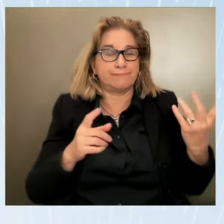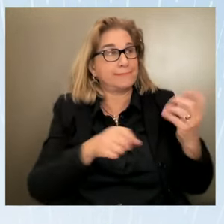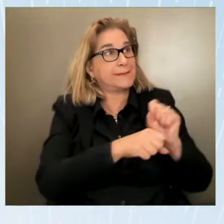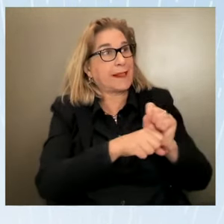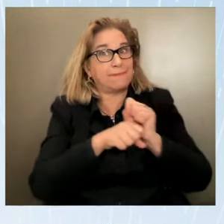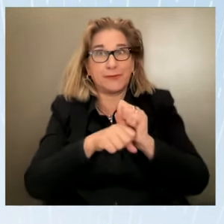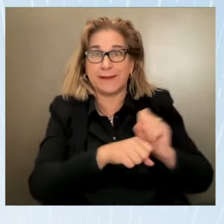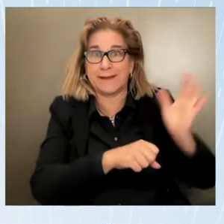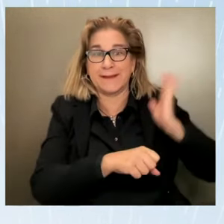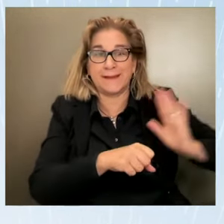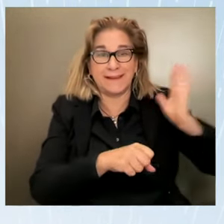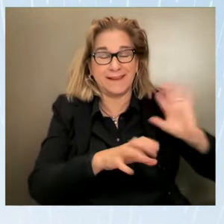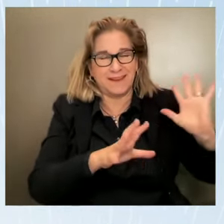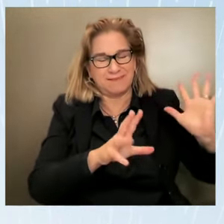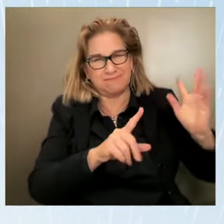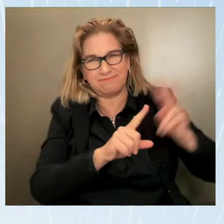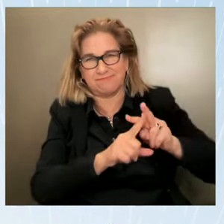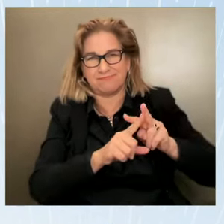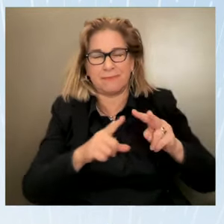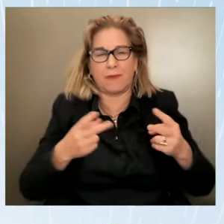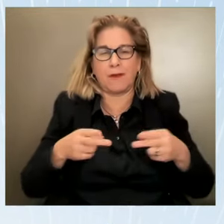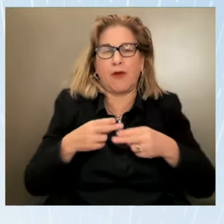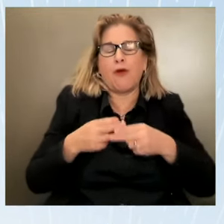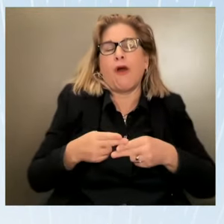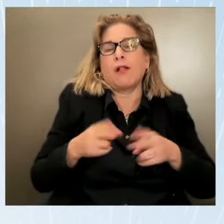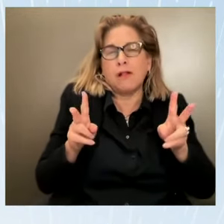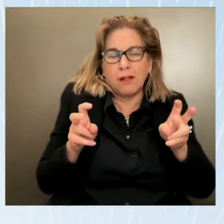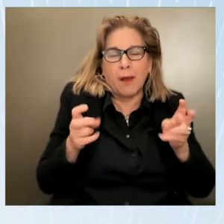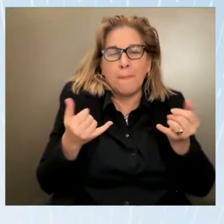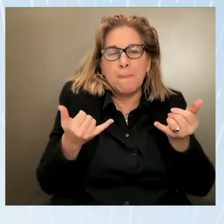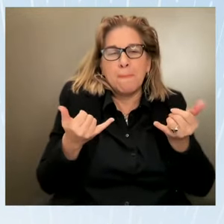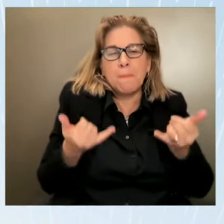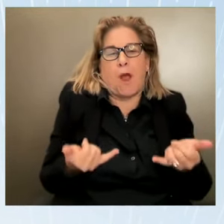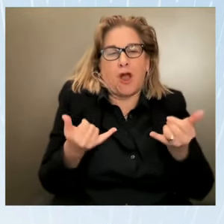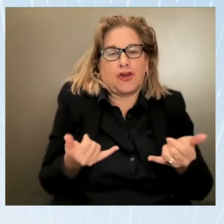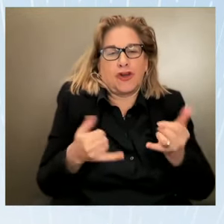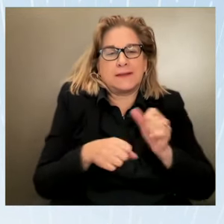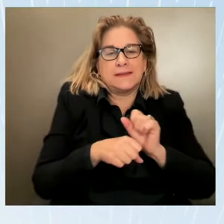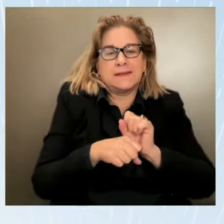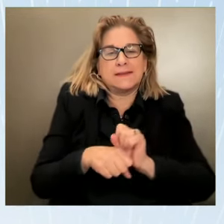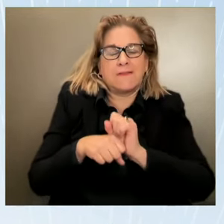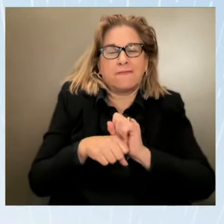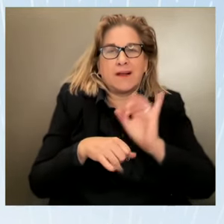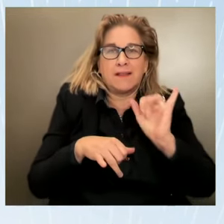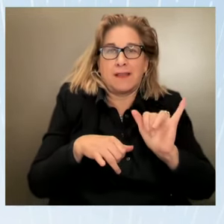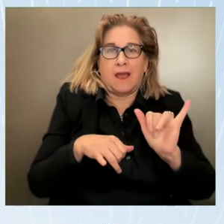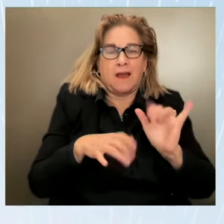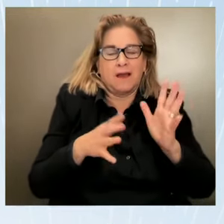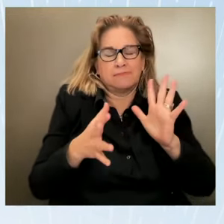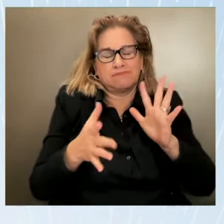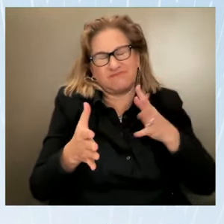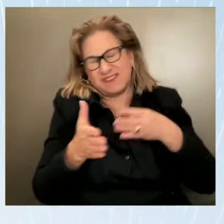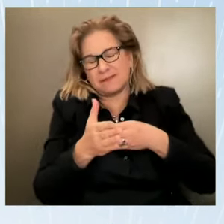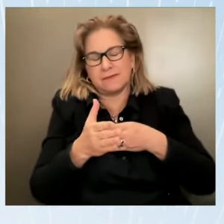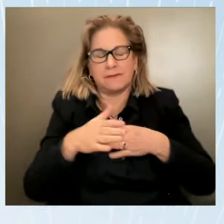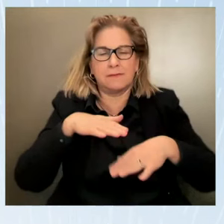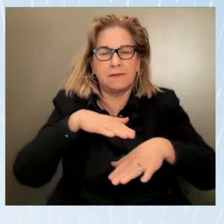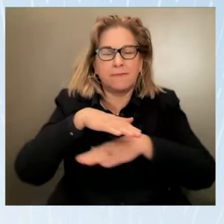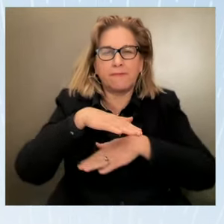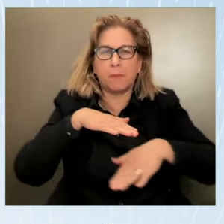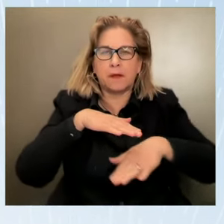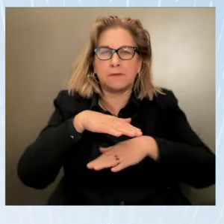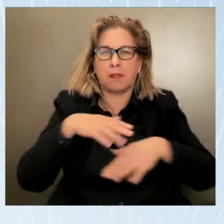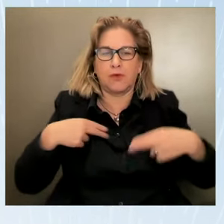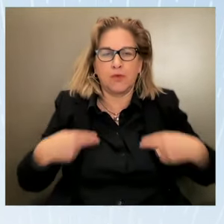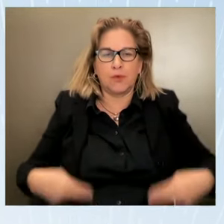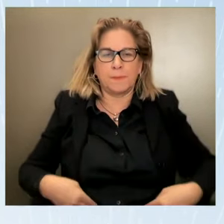essential freedoms, and it's a drain on our economic vitality. The Biden administration is committed to keeping this fight at the forefront of